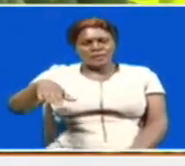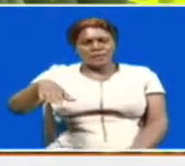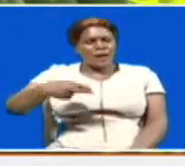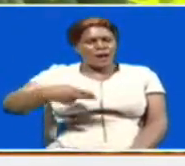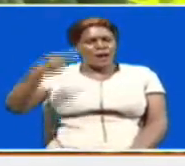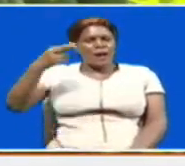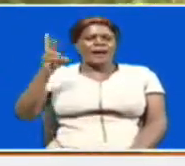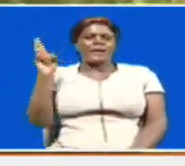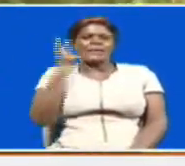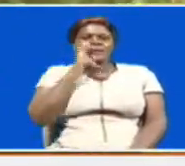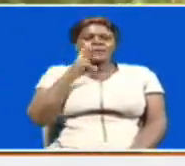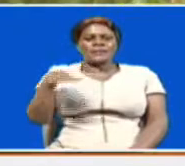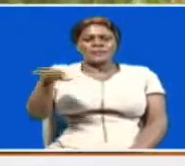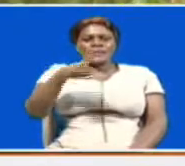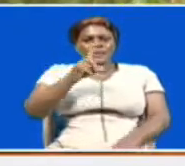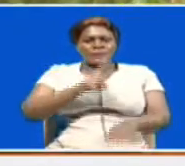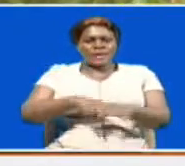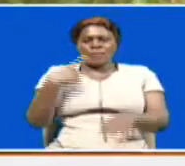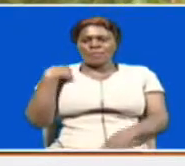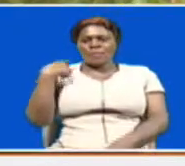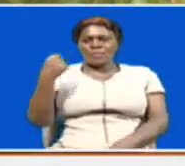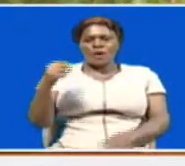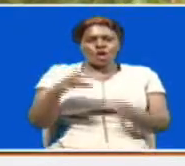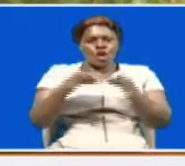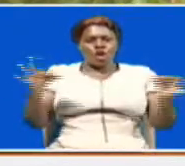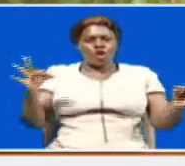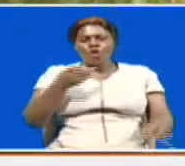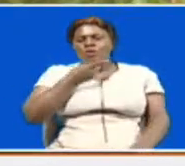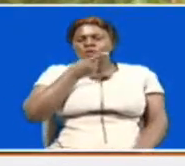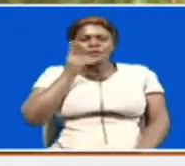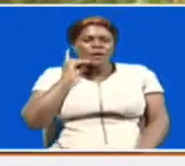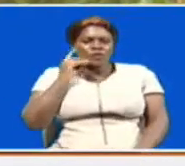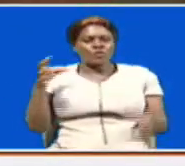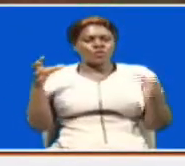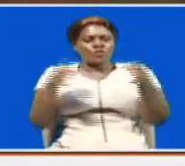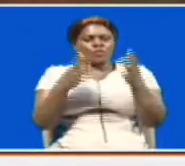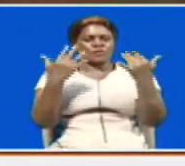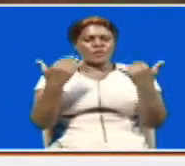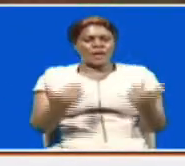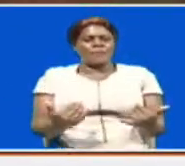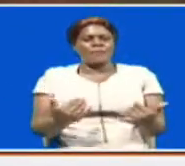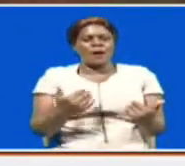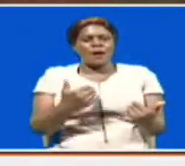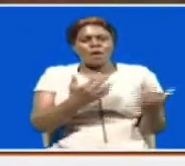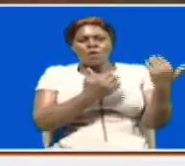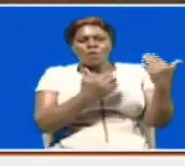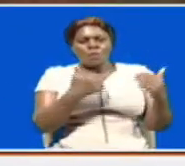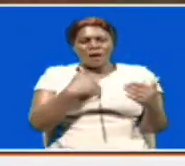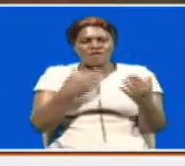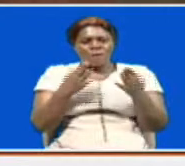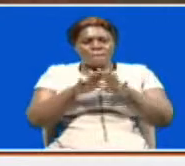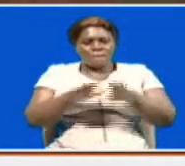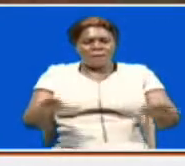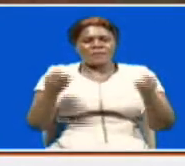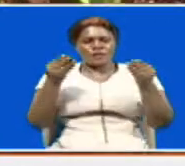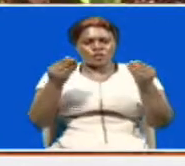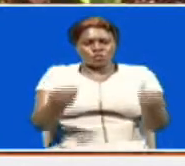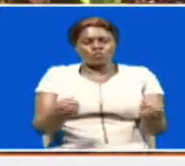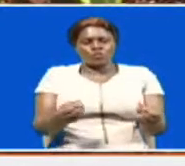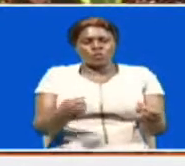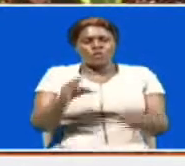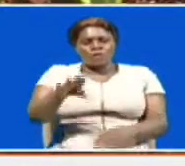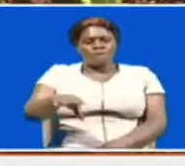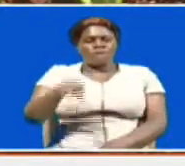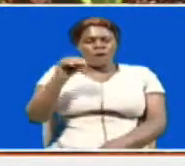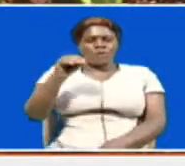as high-risk areas during the recent prolonged drought. Communities here are hopeful that lasting solutions to climate change